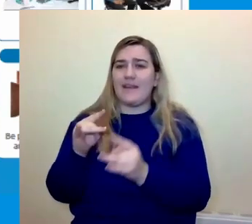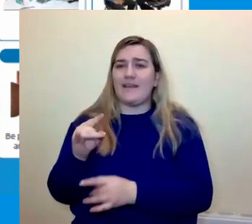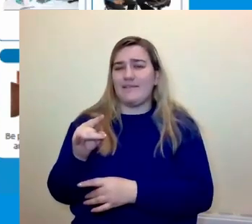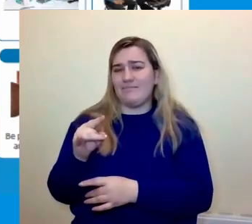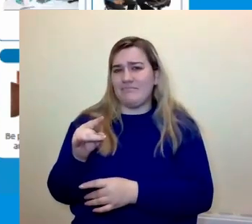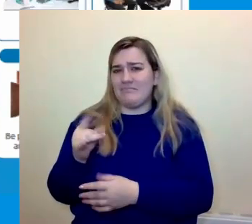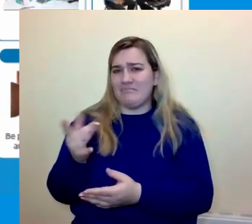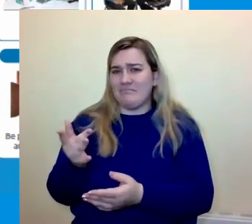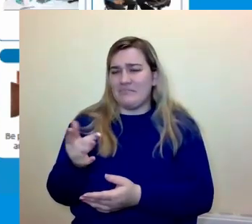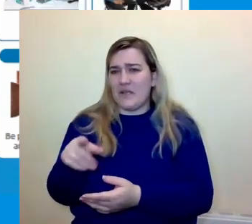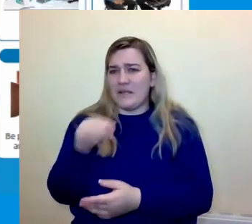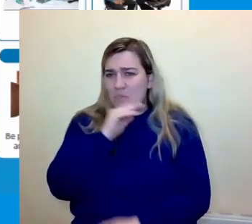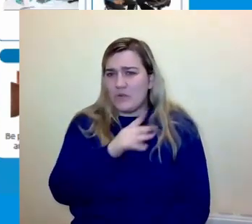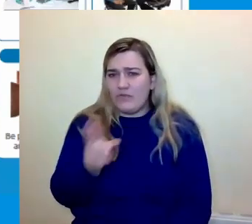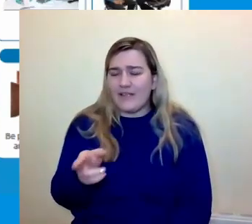own decision-making.